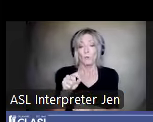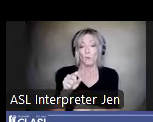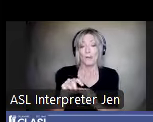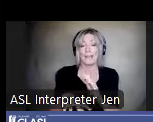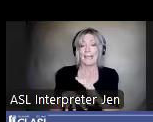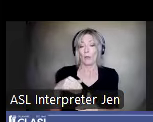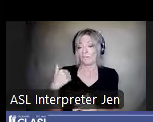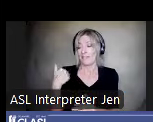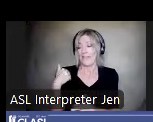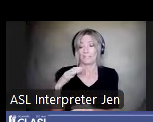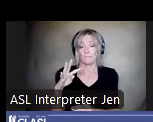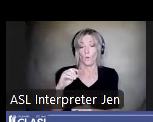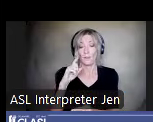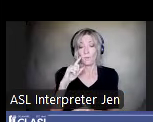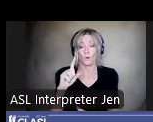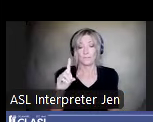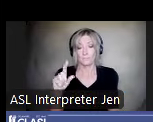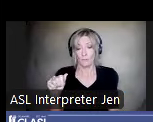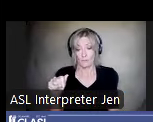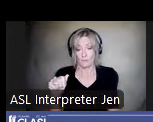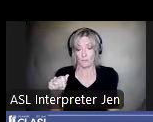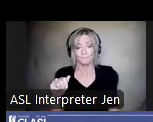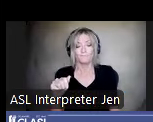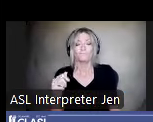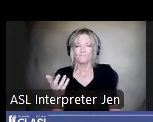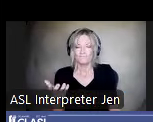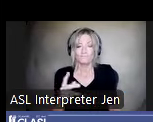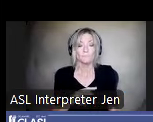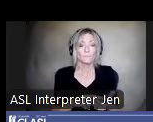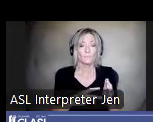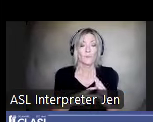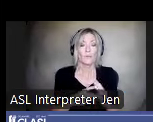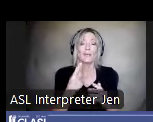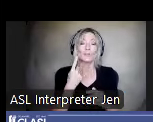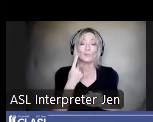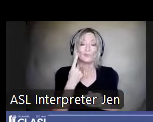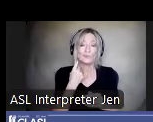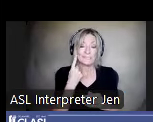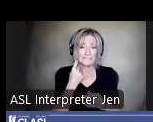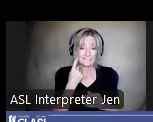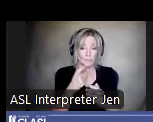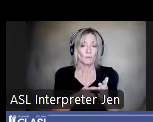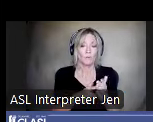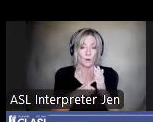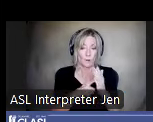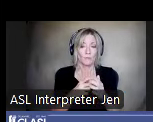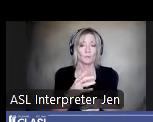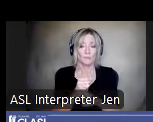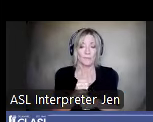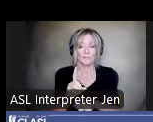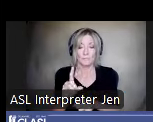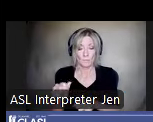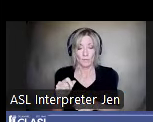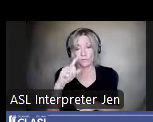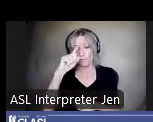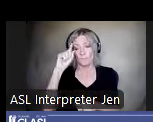40 for disability. What that is, it's a recency requirement in order to get disability. So